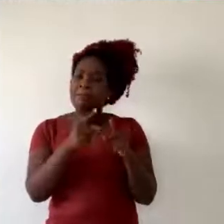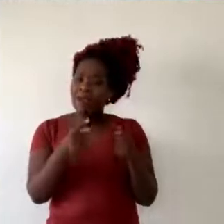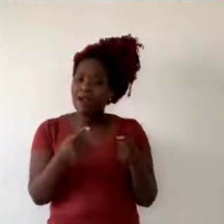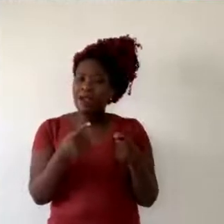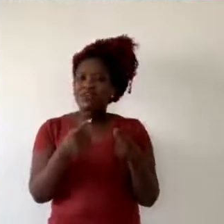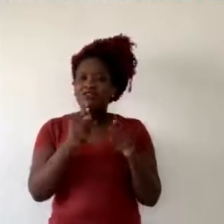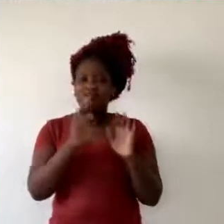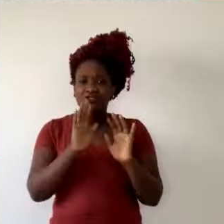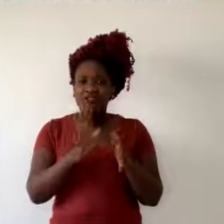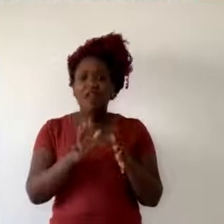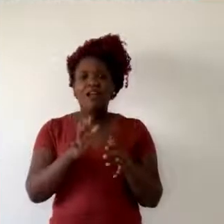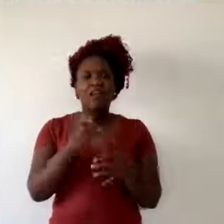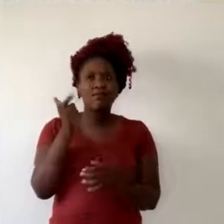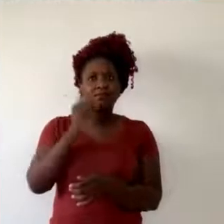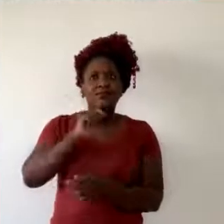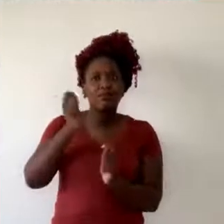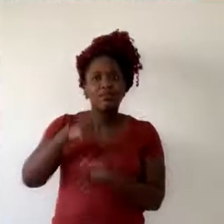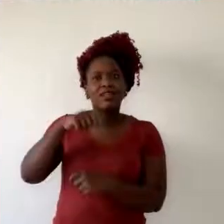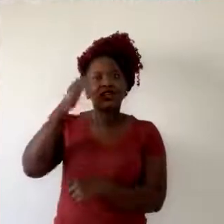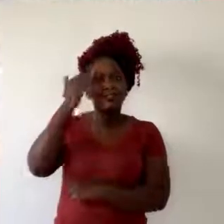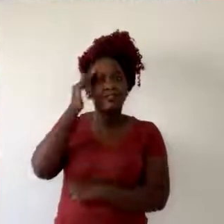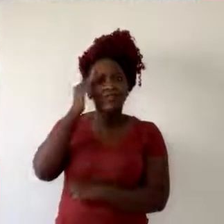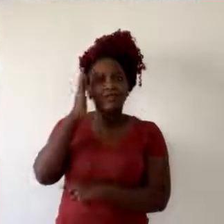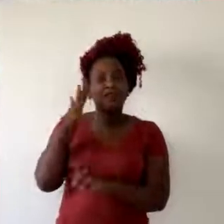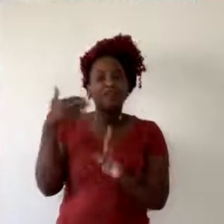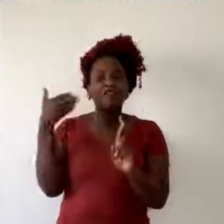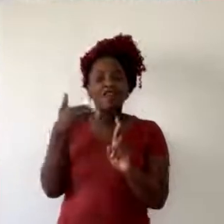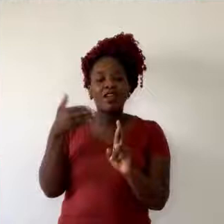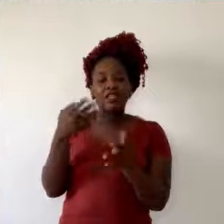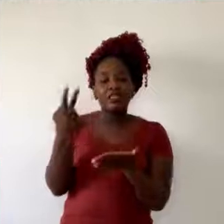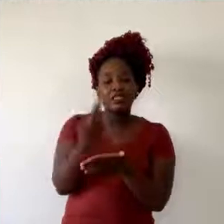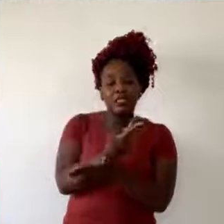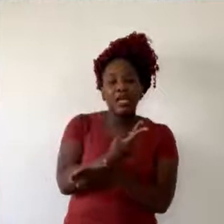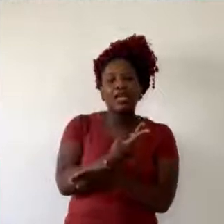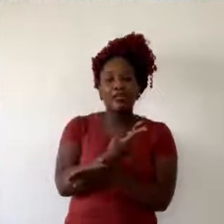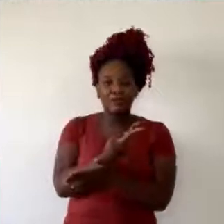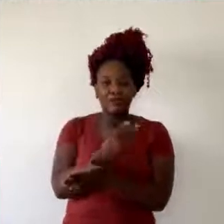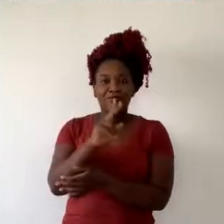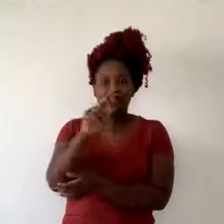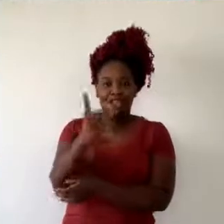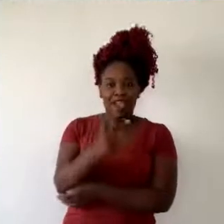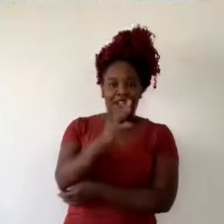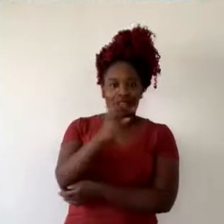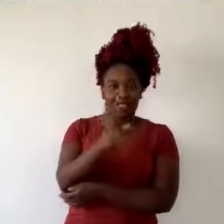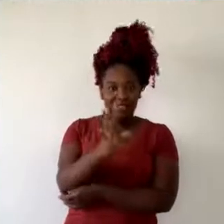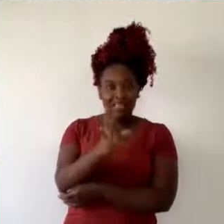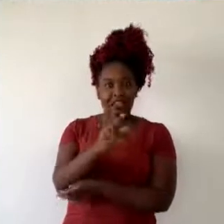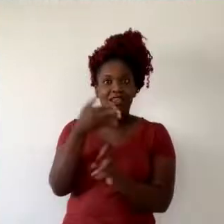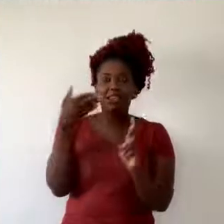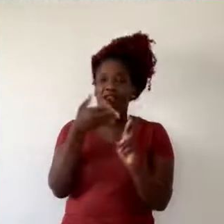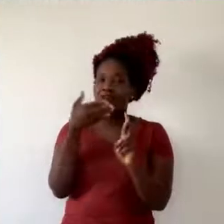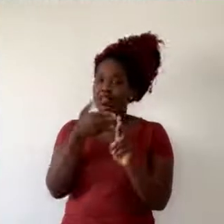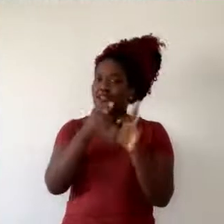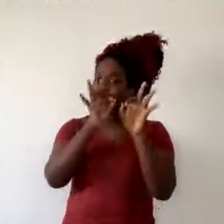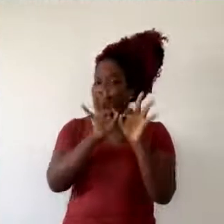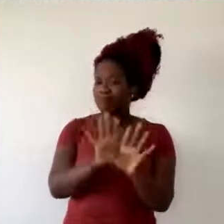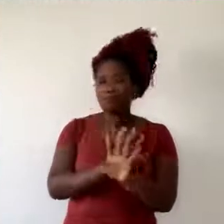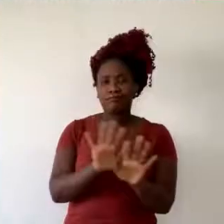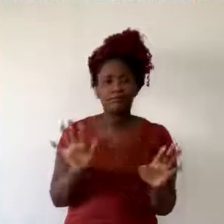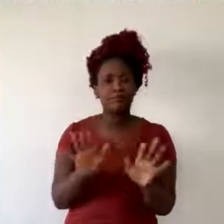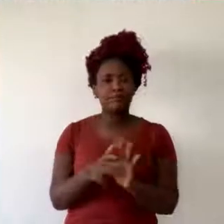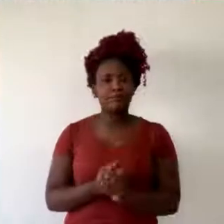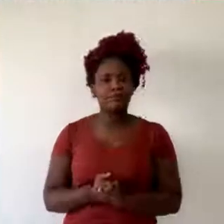way, you understand, you know what is the reference. You know that heteronormativity is